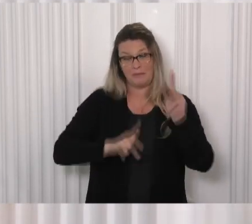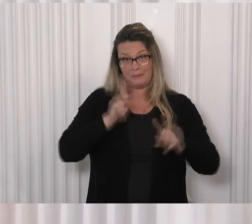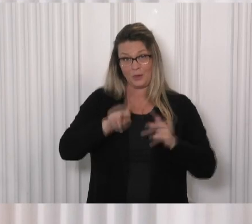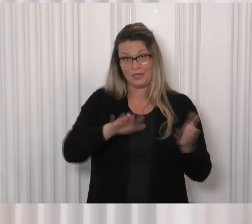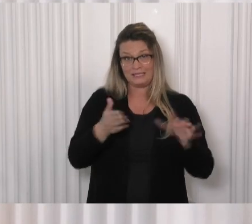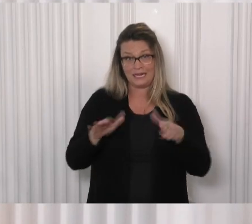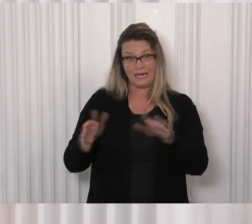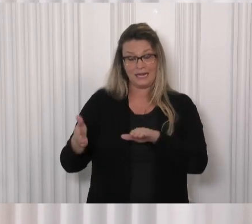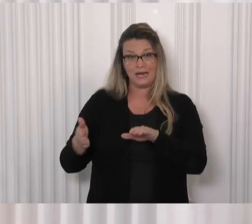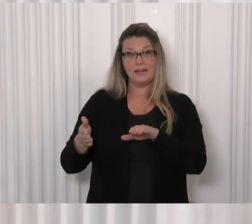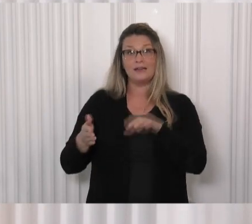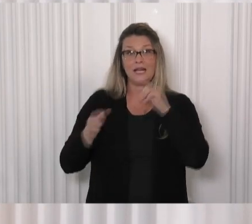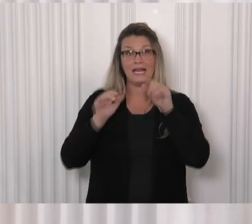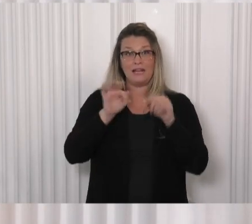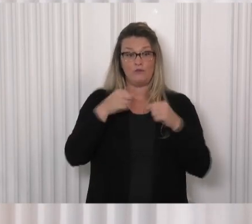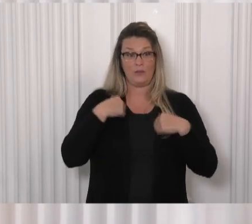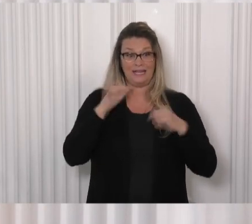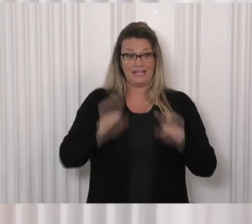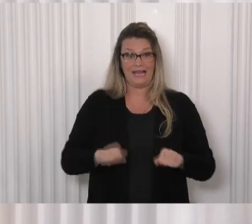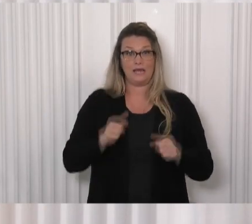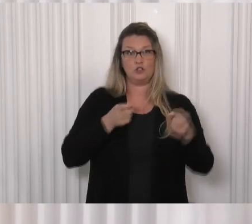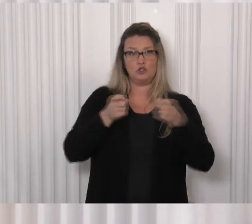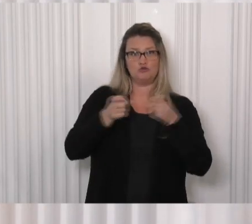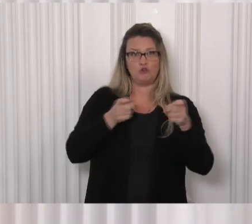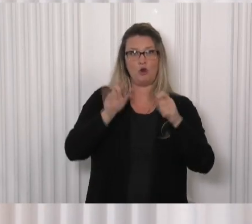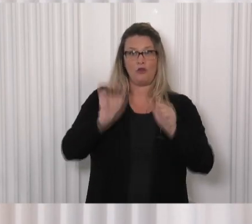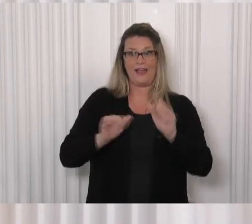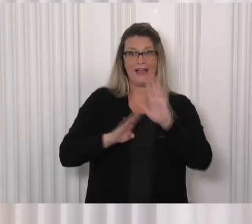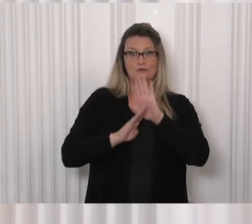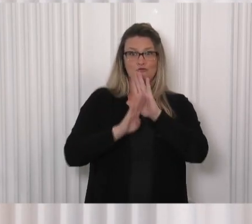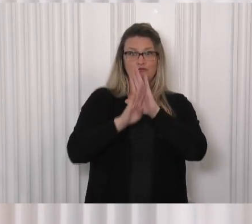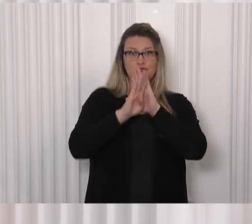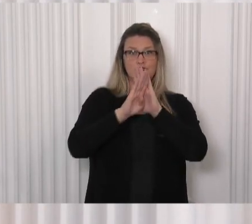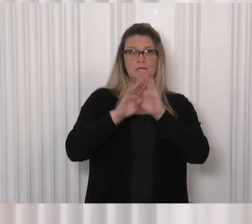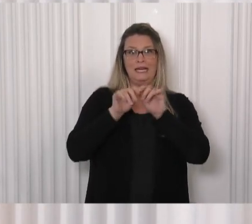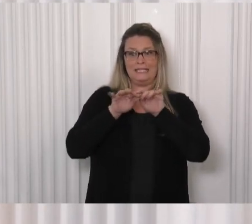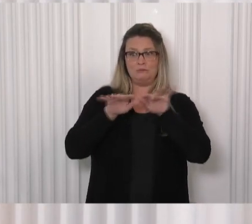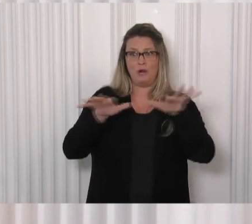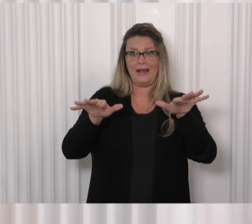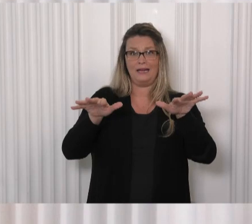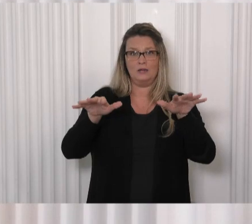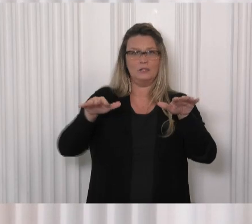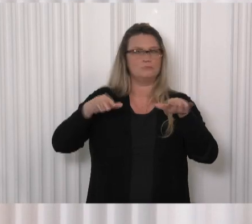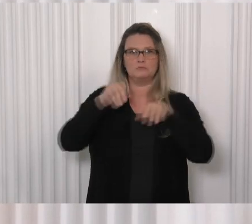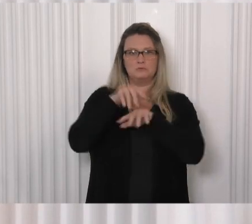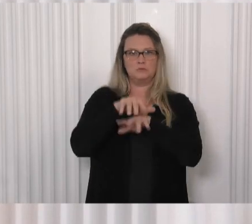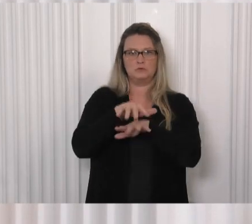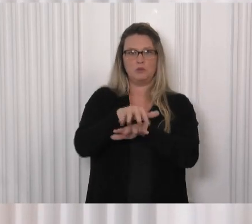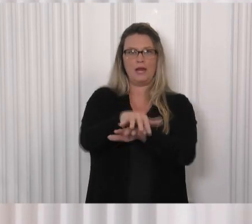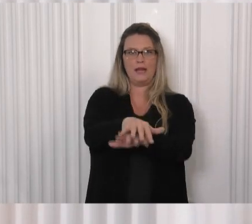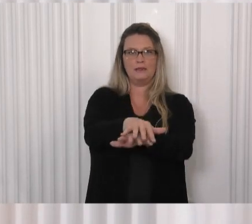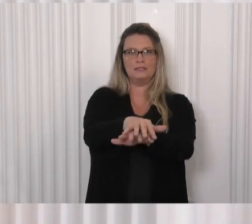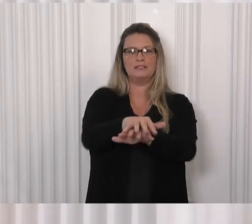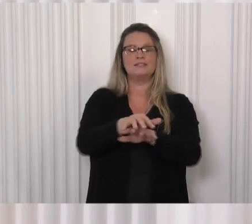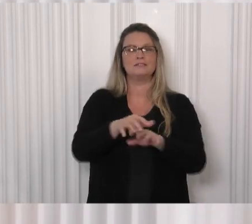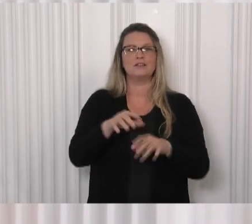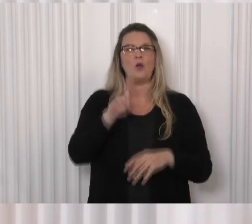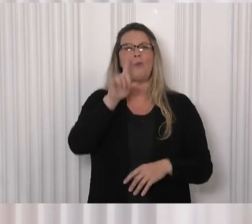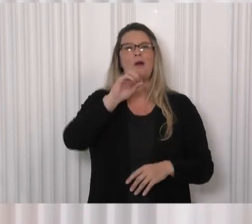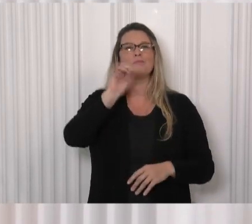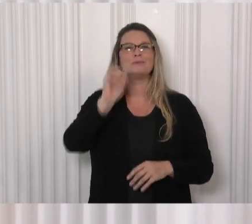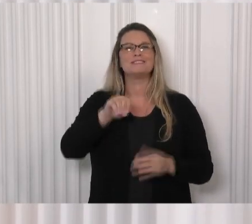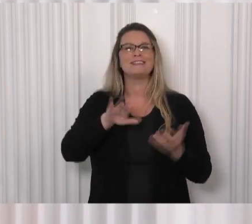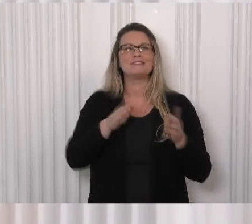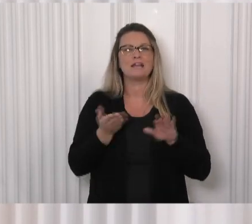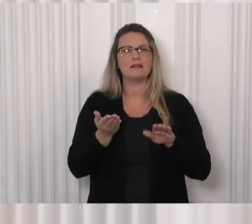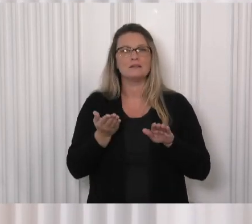you can control the rate of spread and not have this surge, the mortality from this disease is 1%.